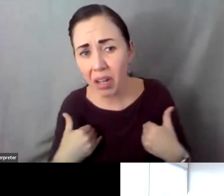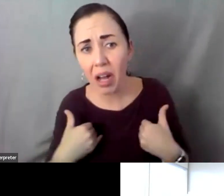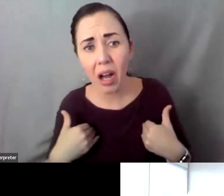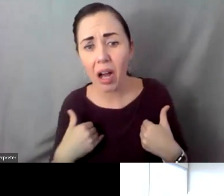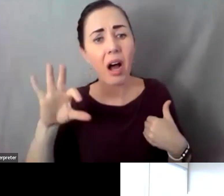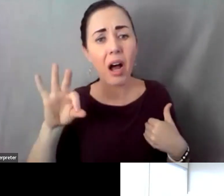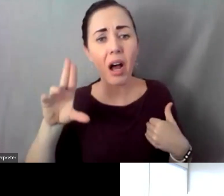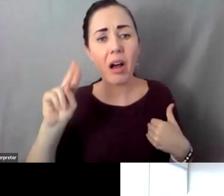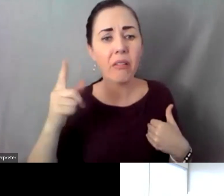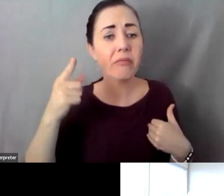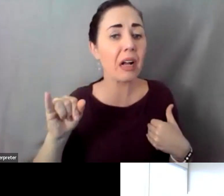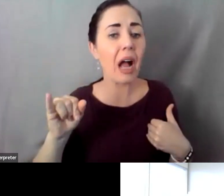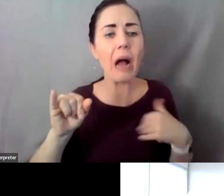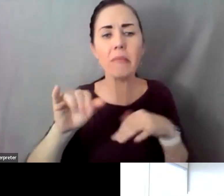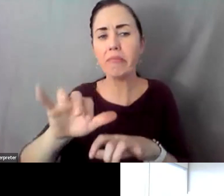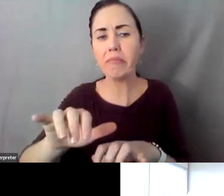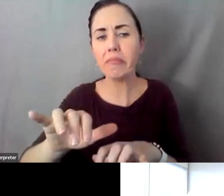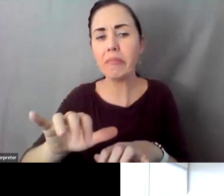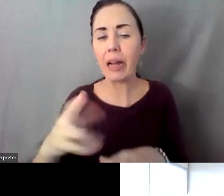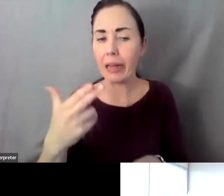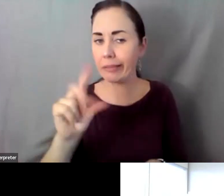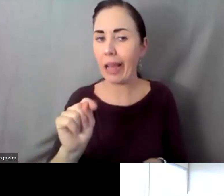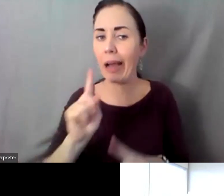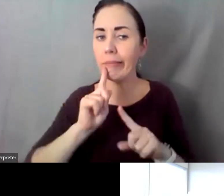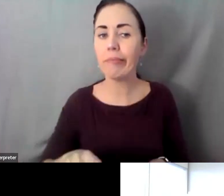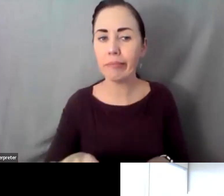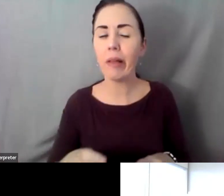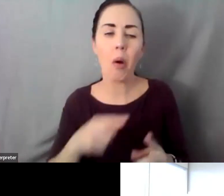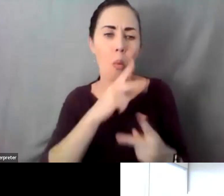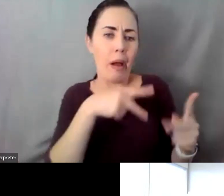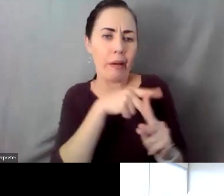kind of fungi? You can put something in your chat box.